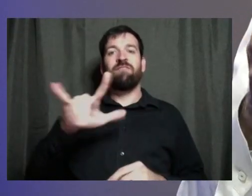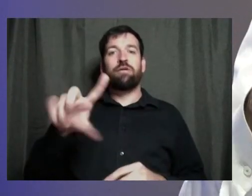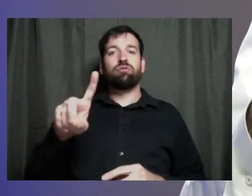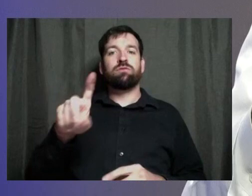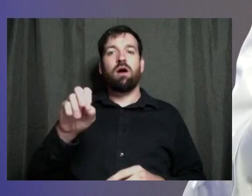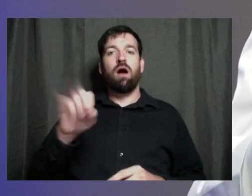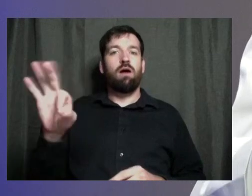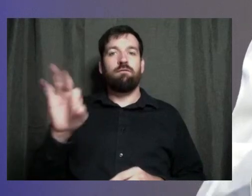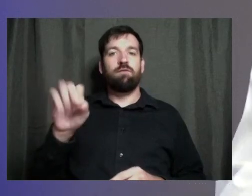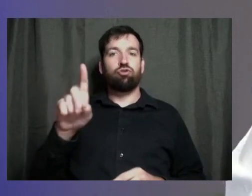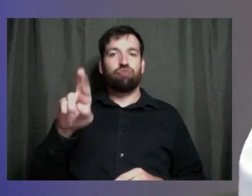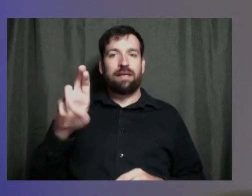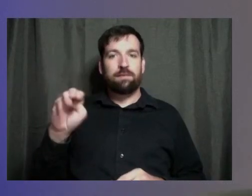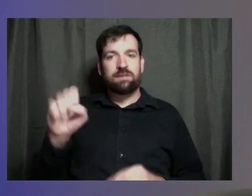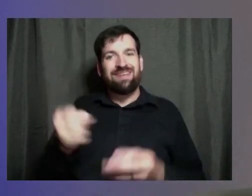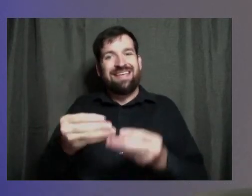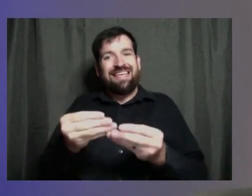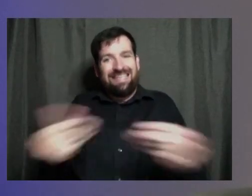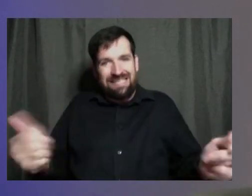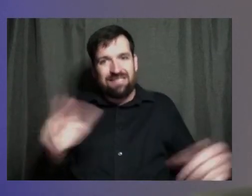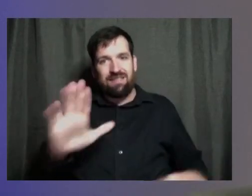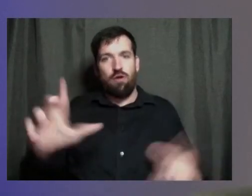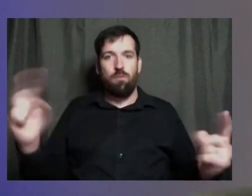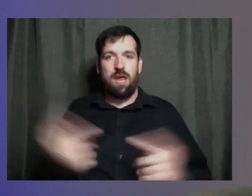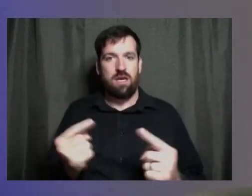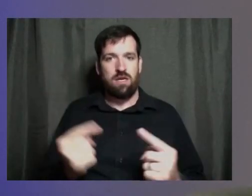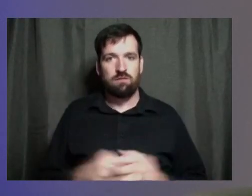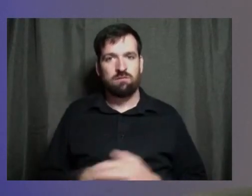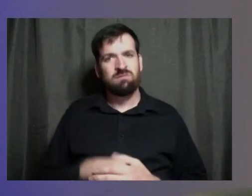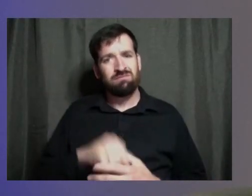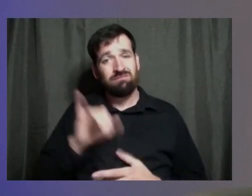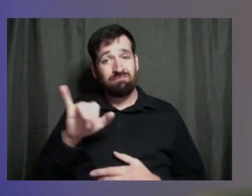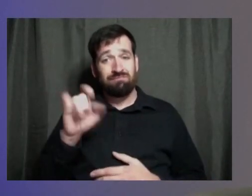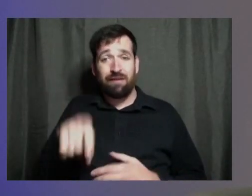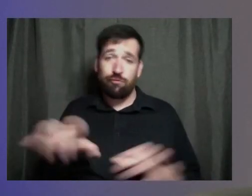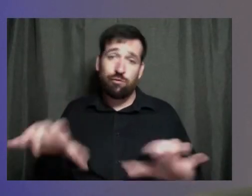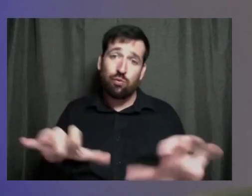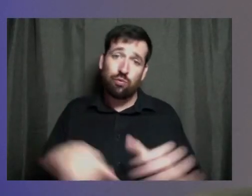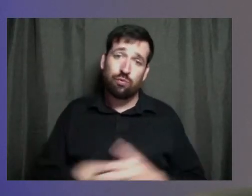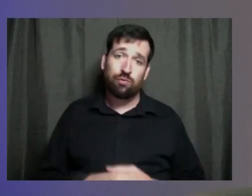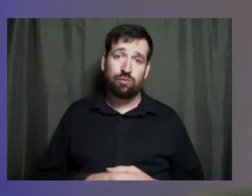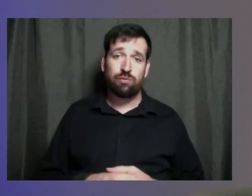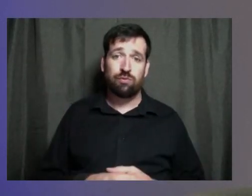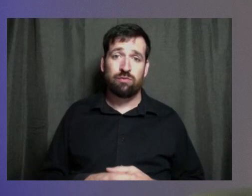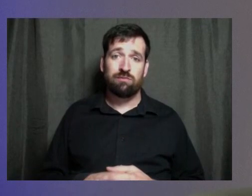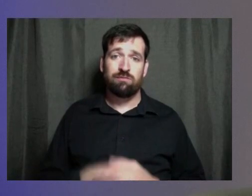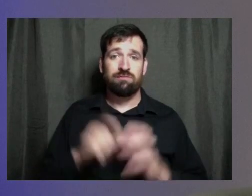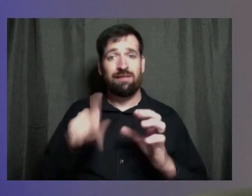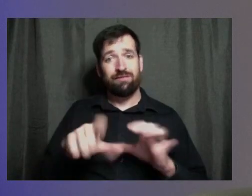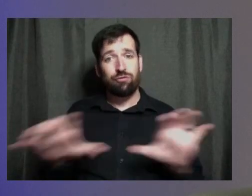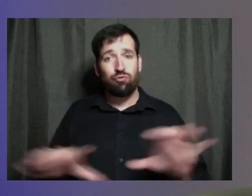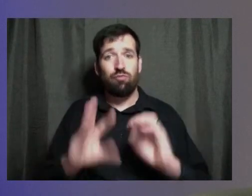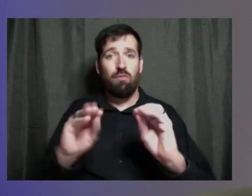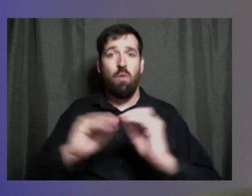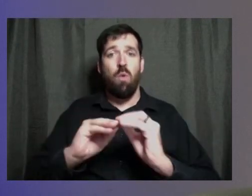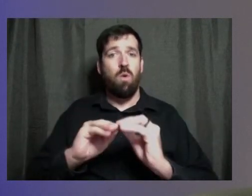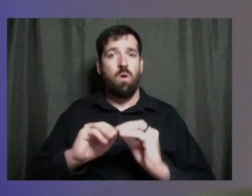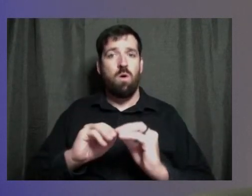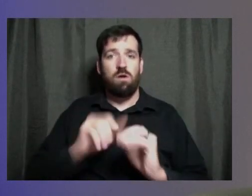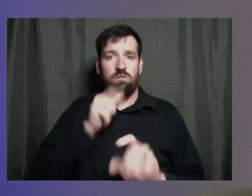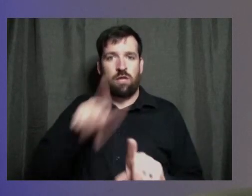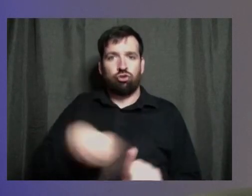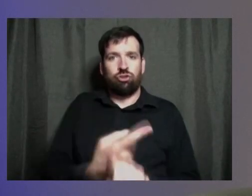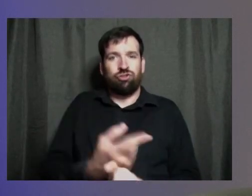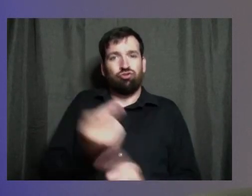pain. And I think that's part of what we have to do. We have to do more than try to treat their